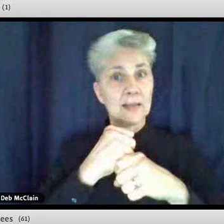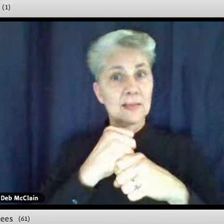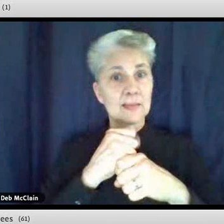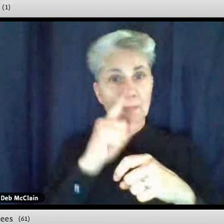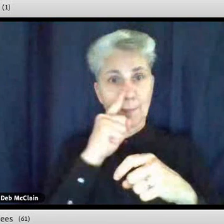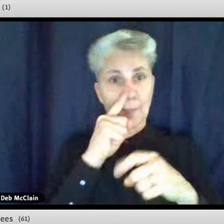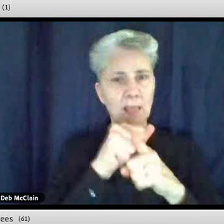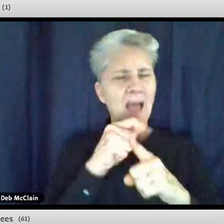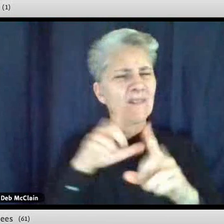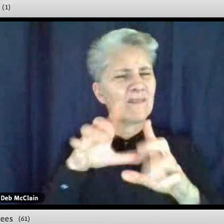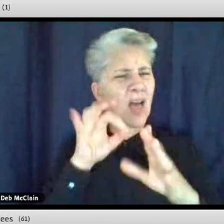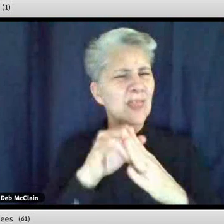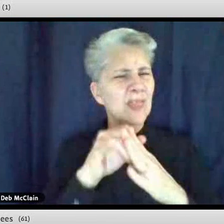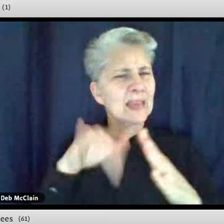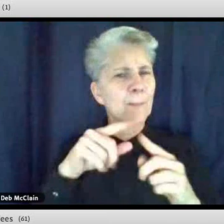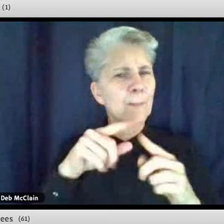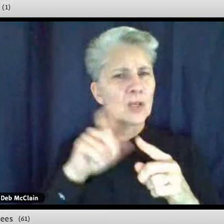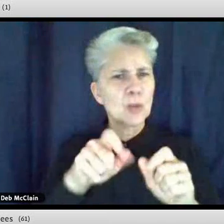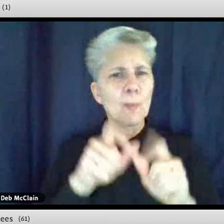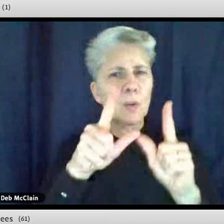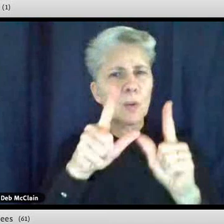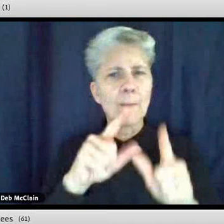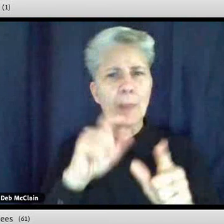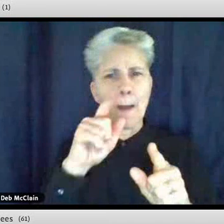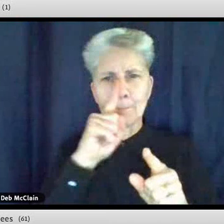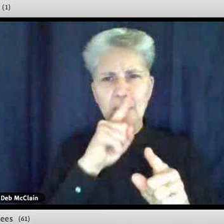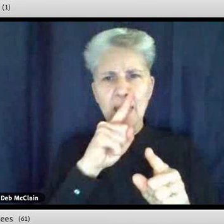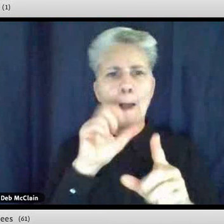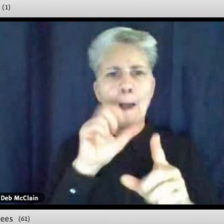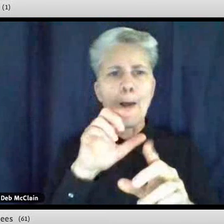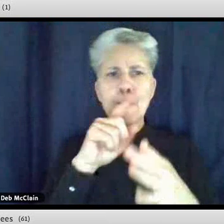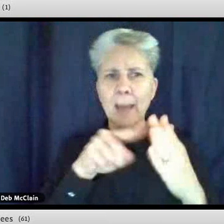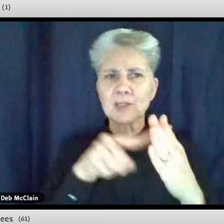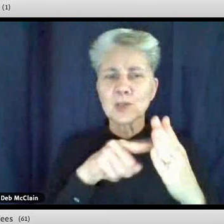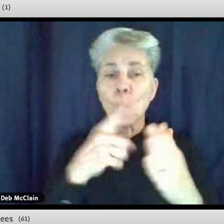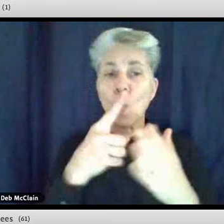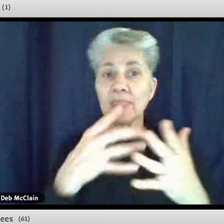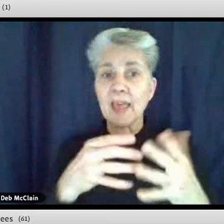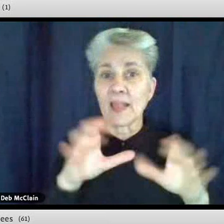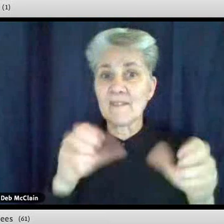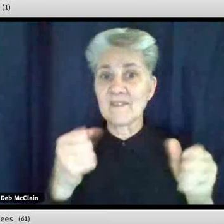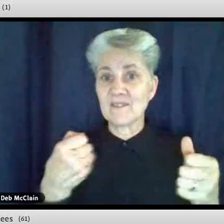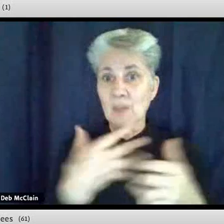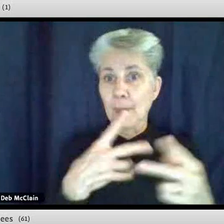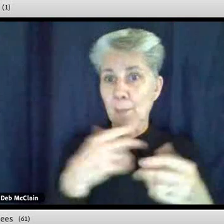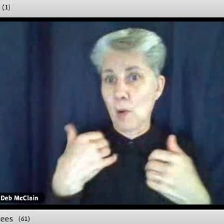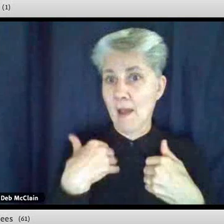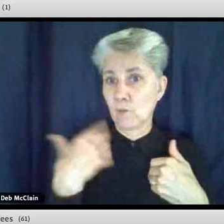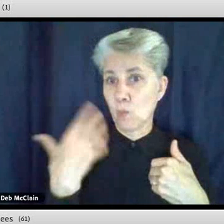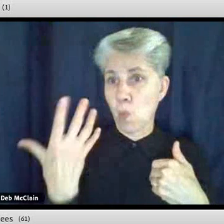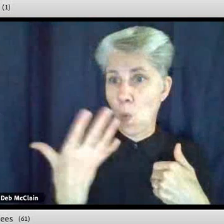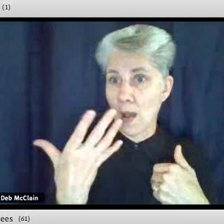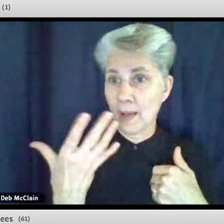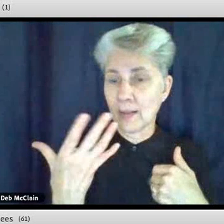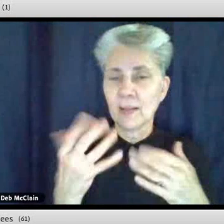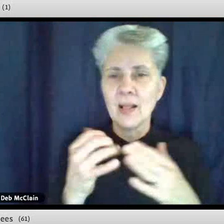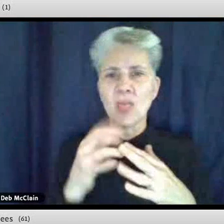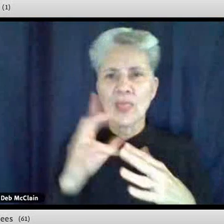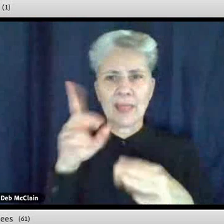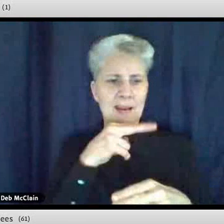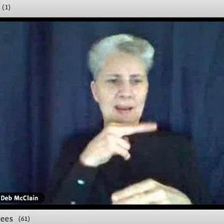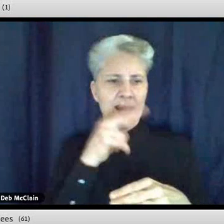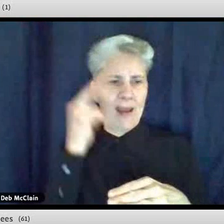fact checking. Also, the Department of Defense. I haven't found this yet, but they're supposed to put up a Mythbuster. And so one of